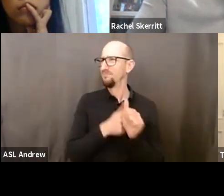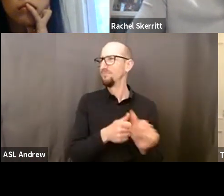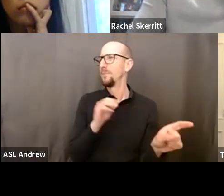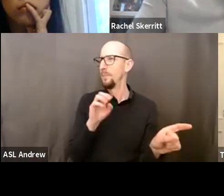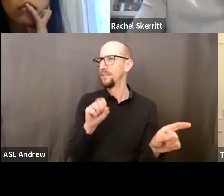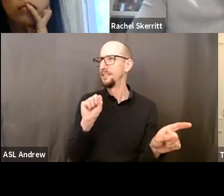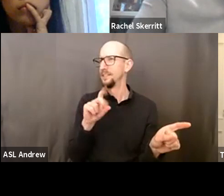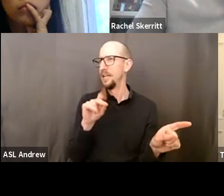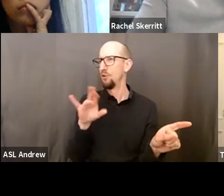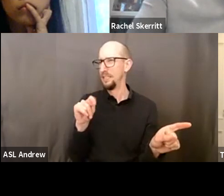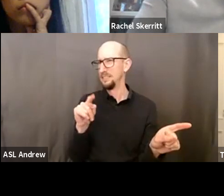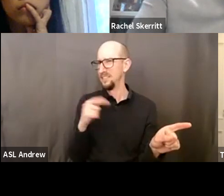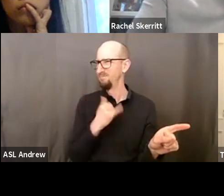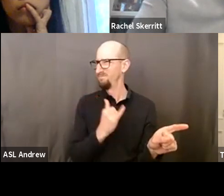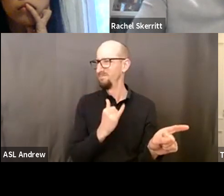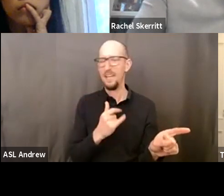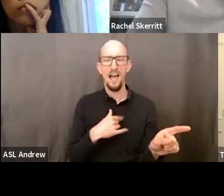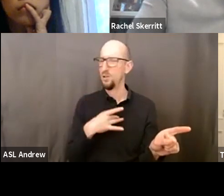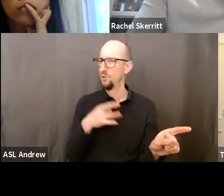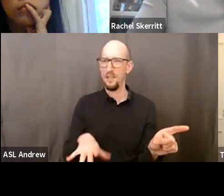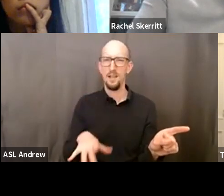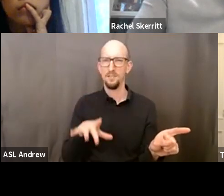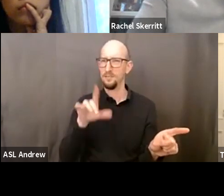don't like the lottery.